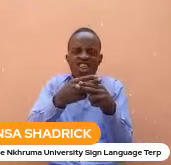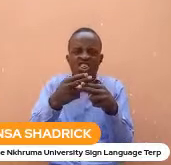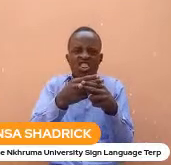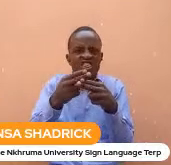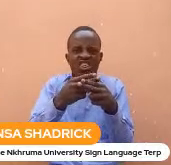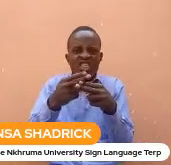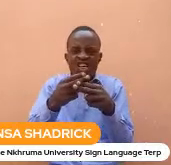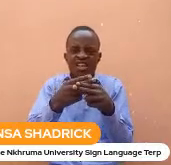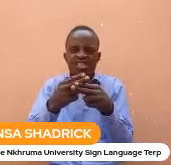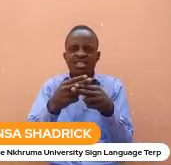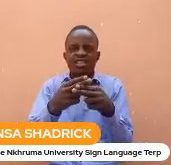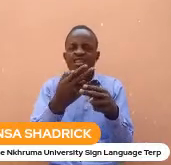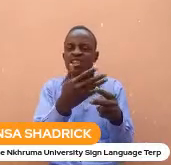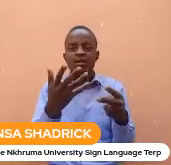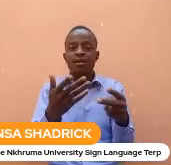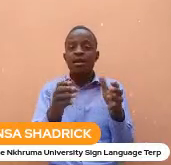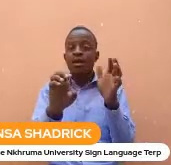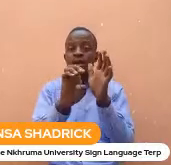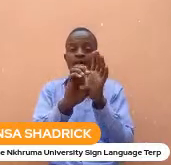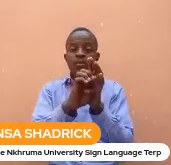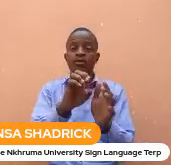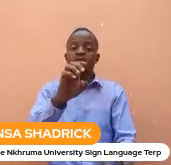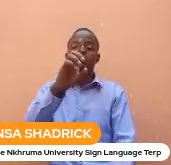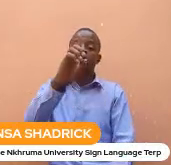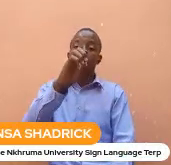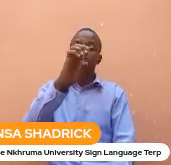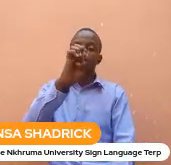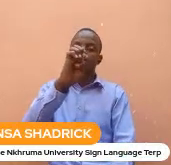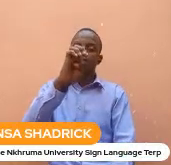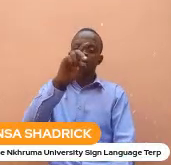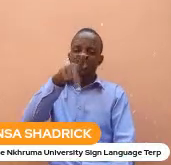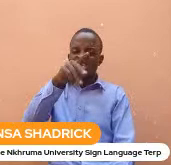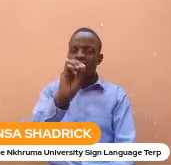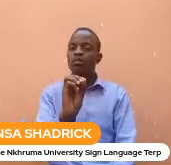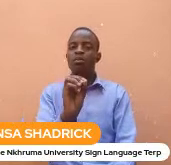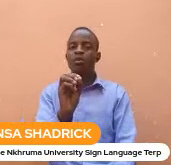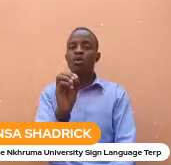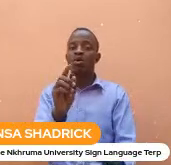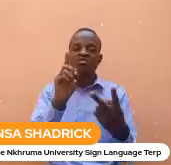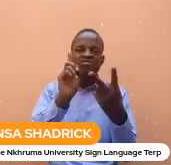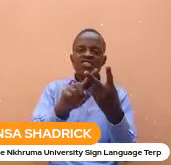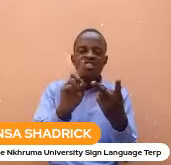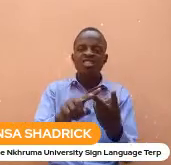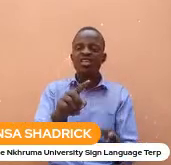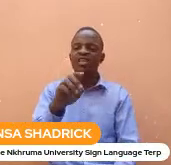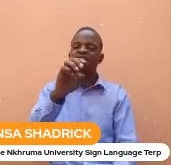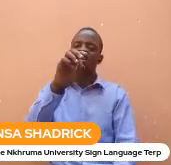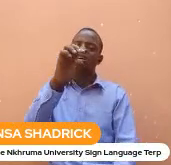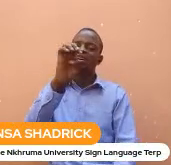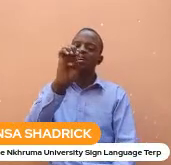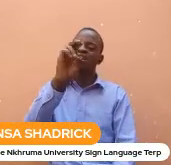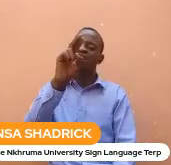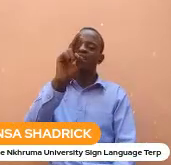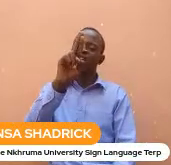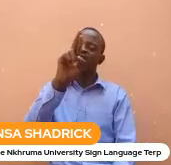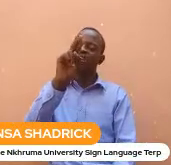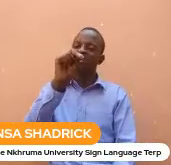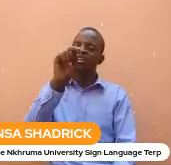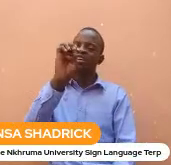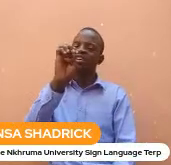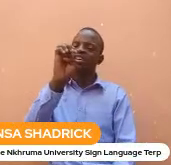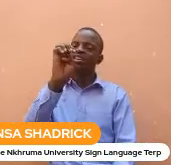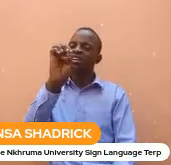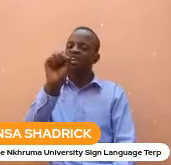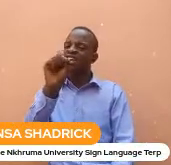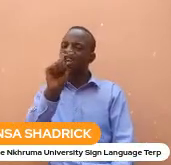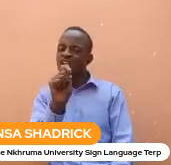the Depo short and the NSP short, and also we have pills, and then we have long-acting